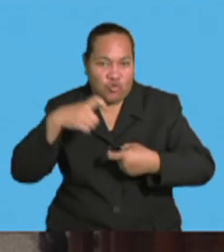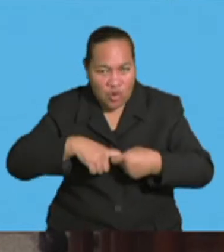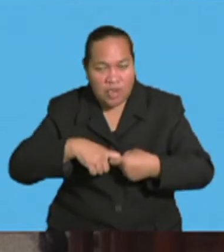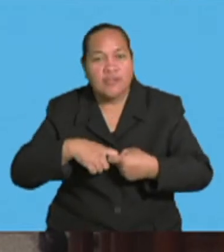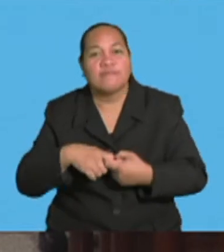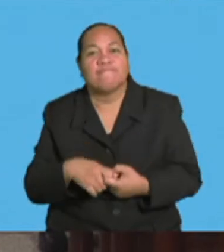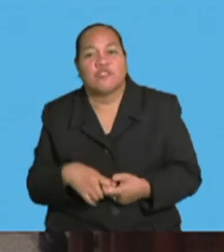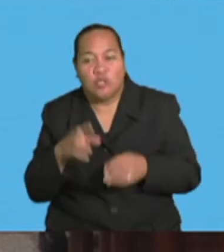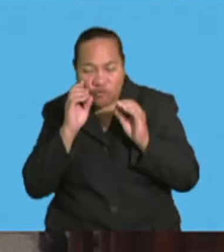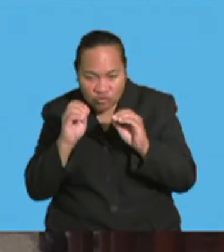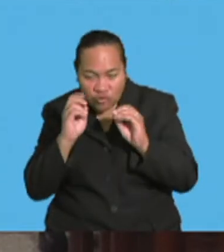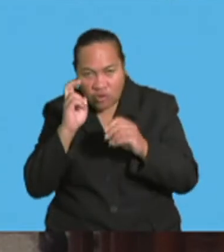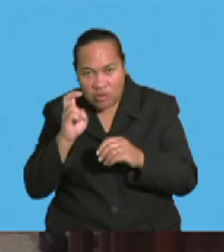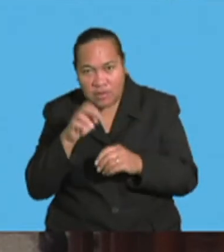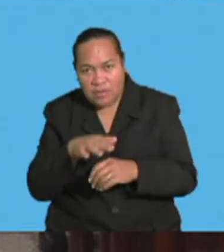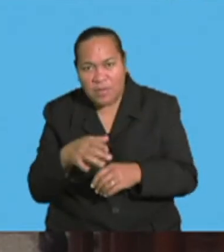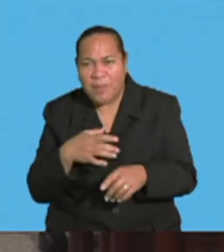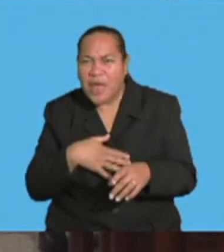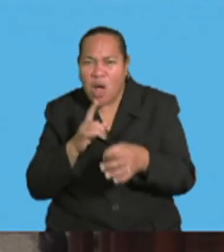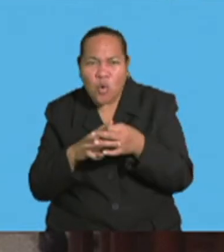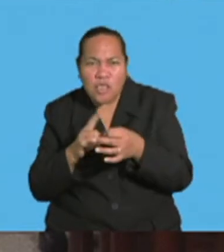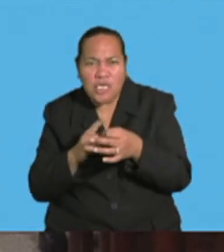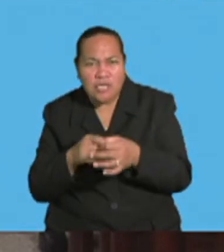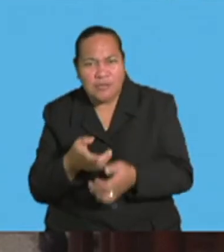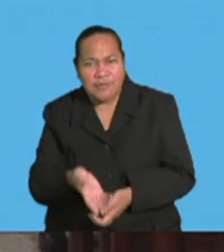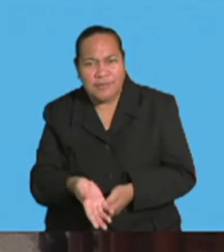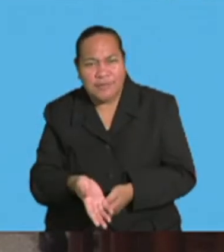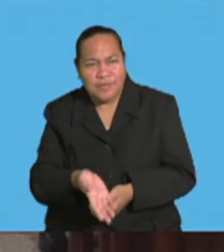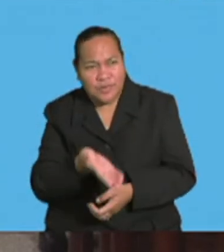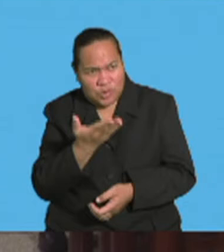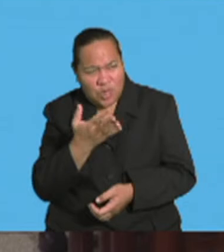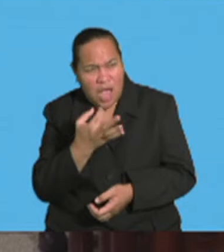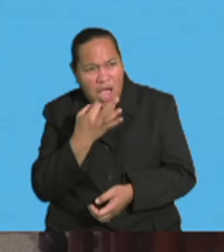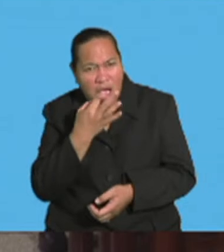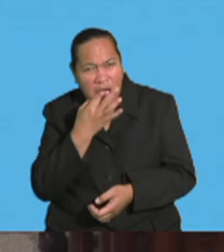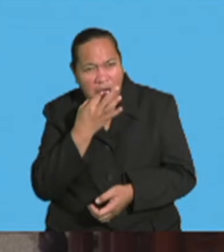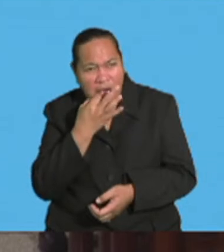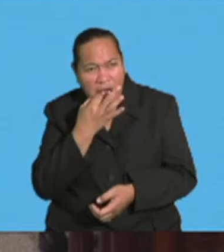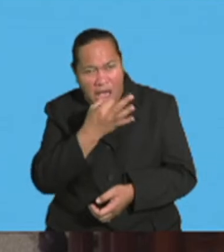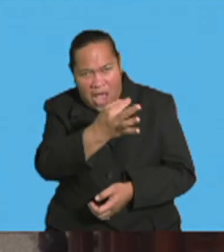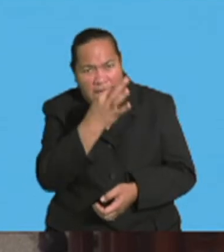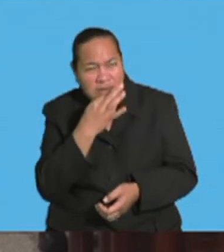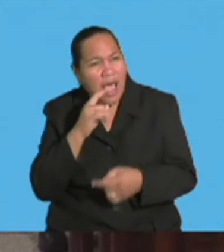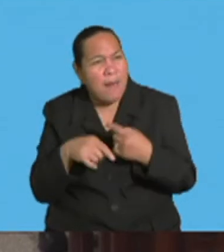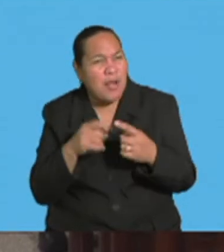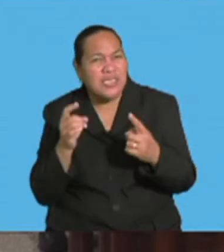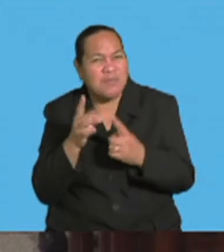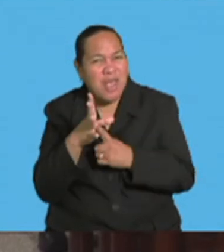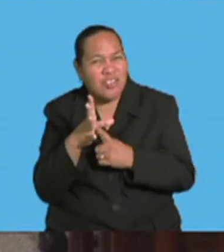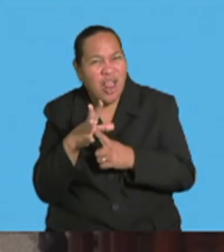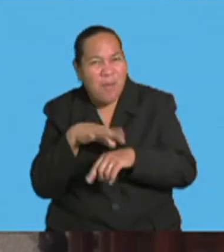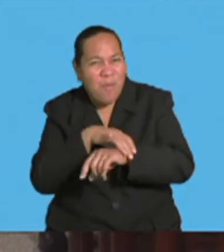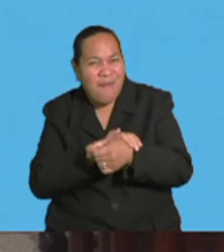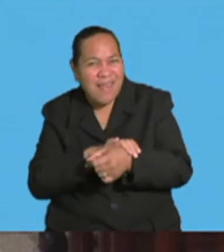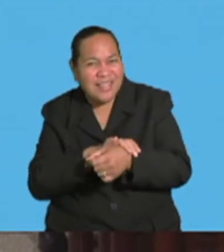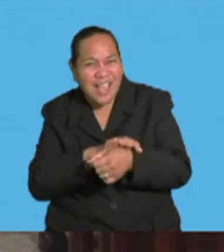wish to refer to the question raised yesterday by the Honourable Ngaboka about the special constables.